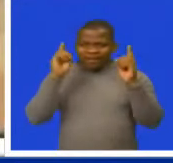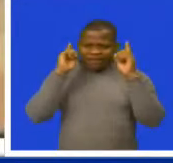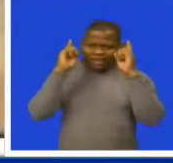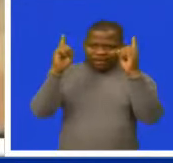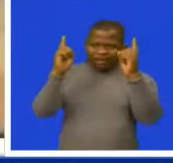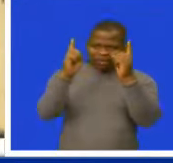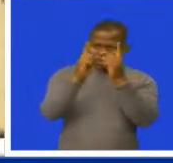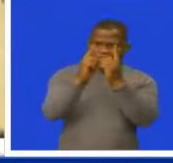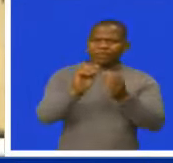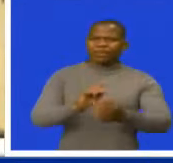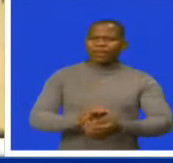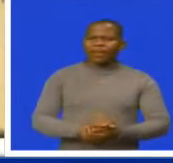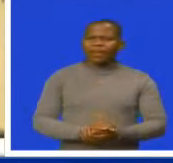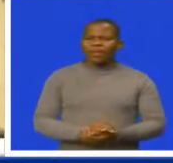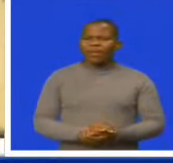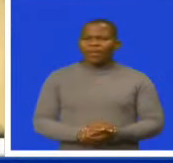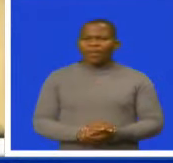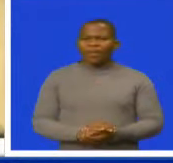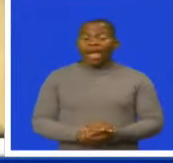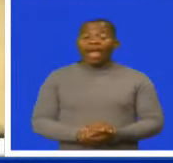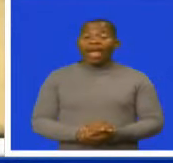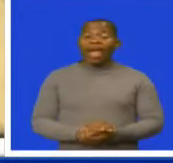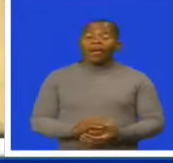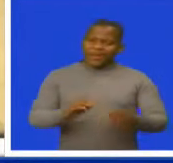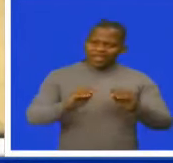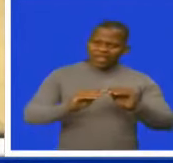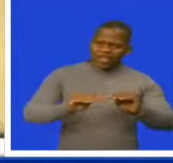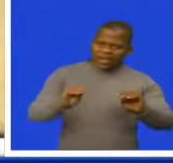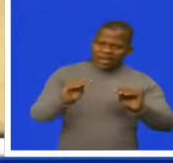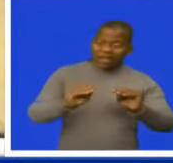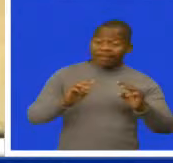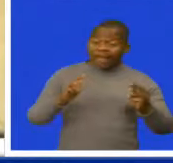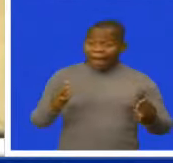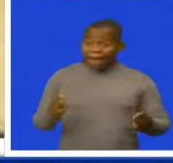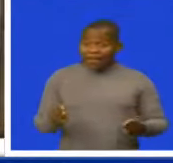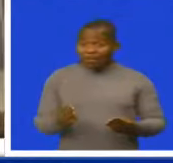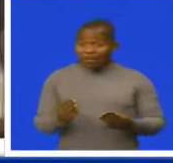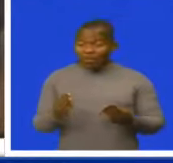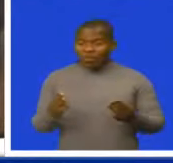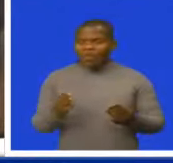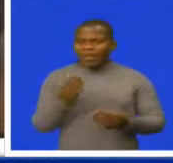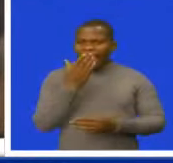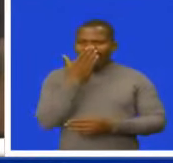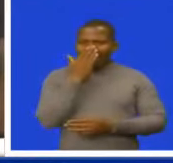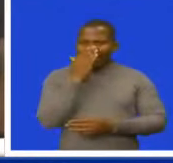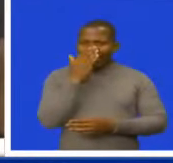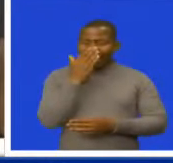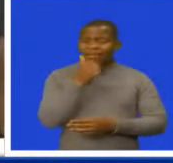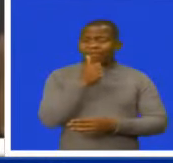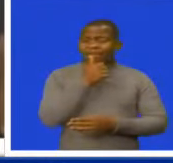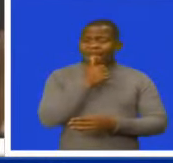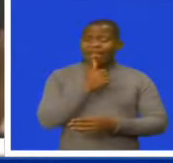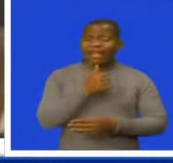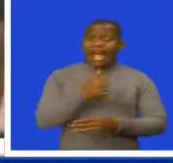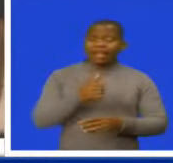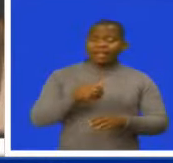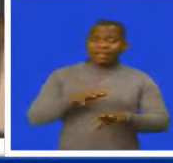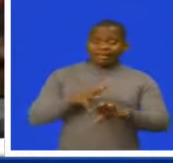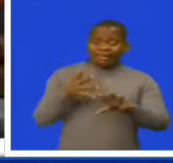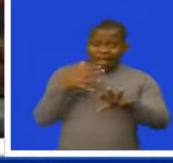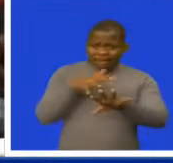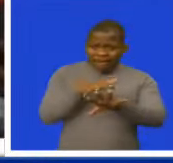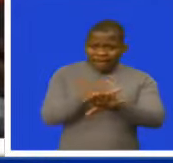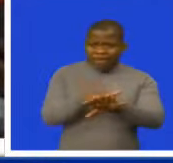lobendeka ngetebuchwepesha. Umphathi wenkampani yahulumende leyengamele tekuchumana mvila wembi Dlamini uthi kubalulekile ukuthi lonke